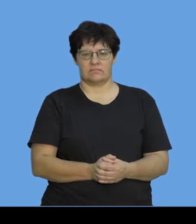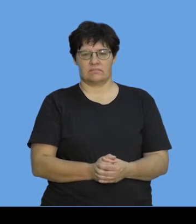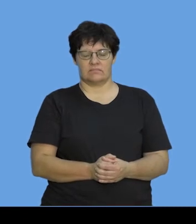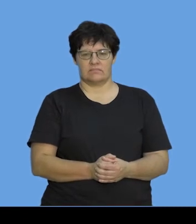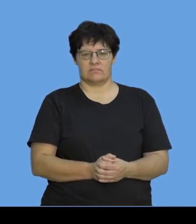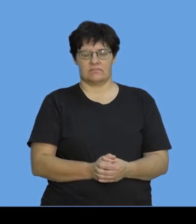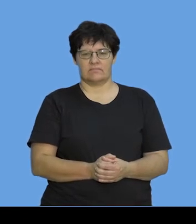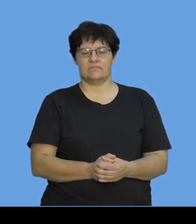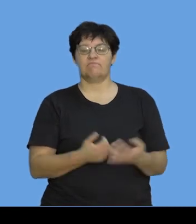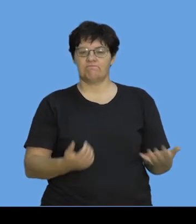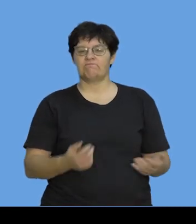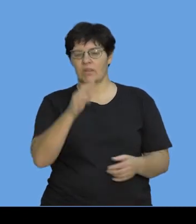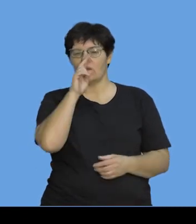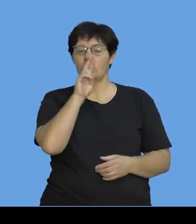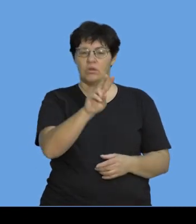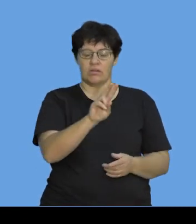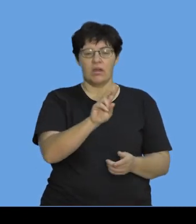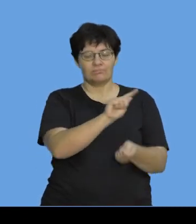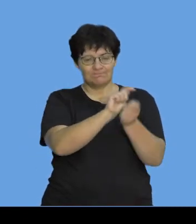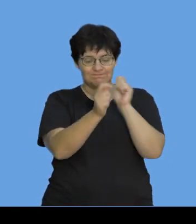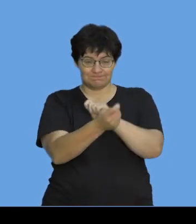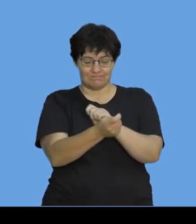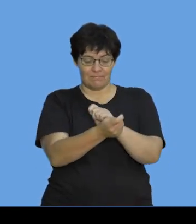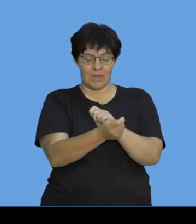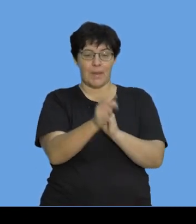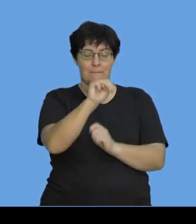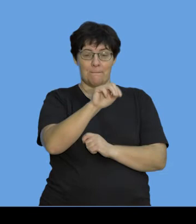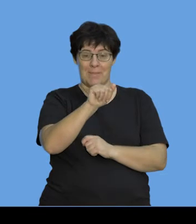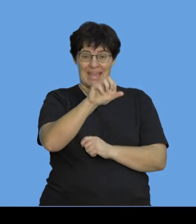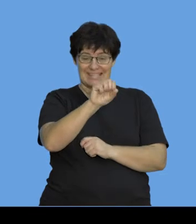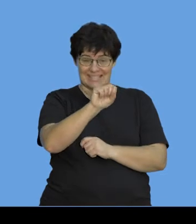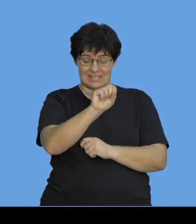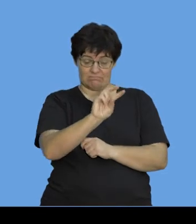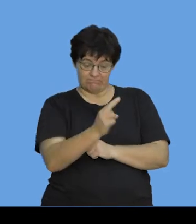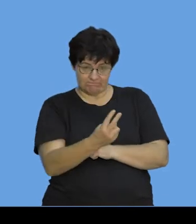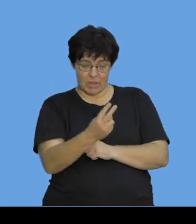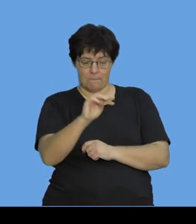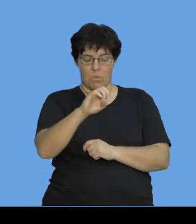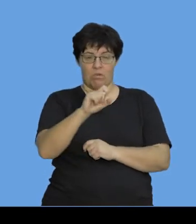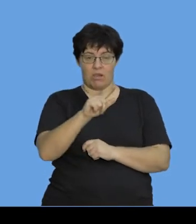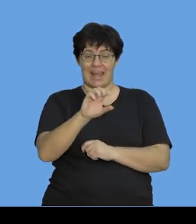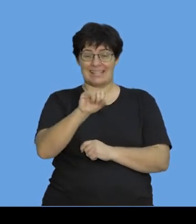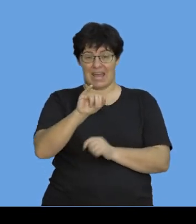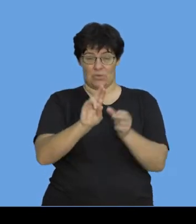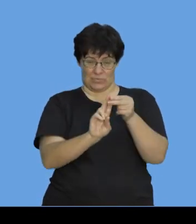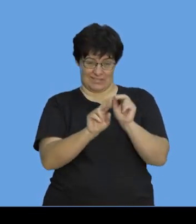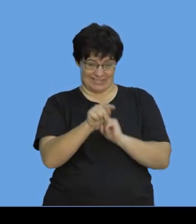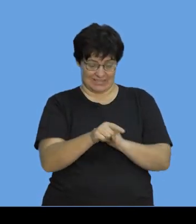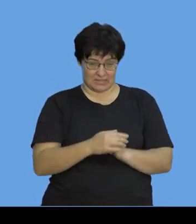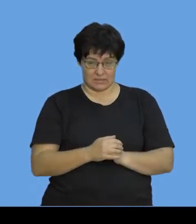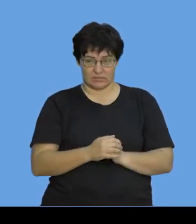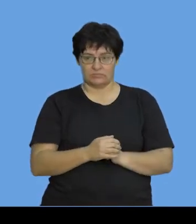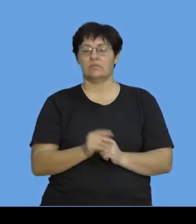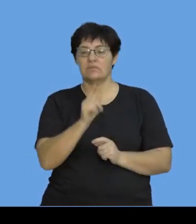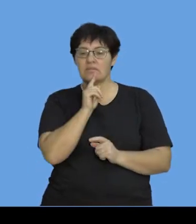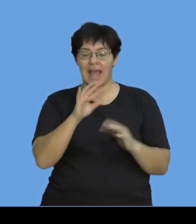let's look at the conversion of the mass into the SI unit, which is the mole. So the stoichiometric ratio in which they react